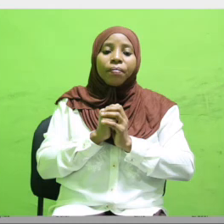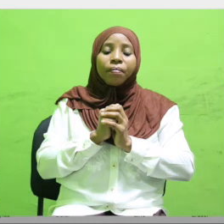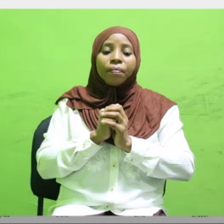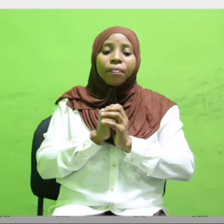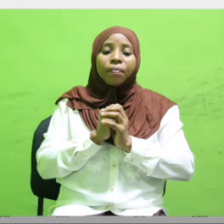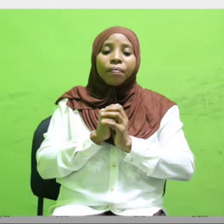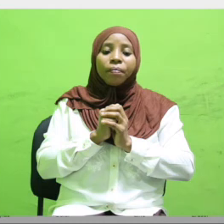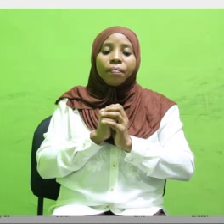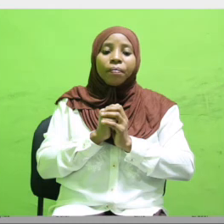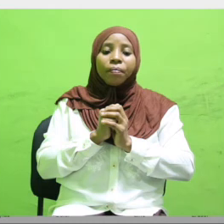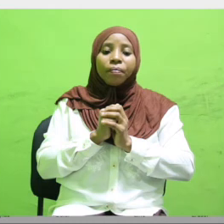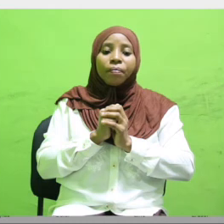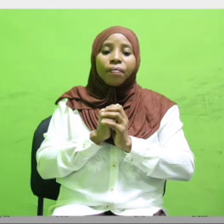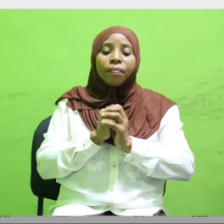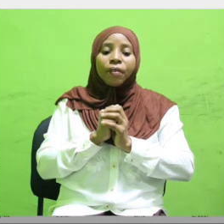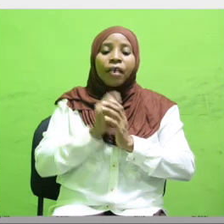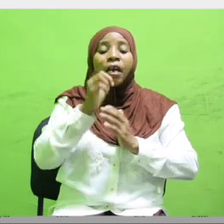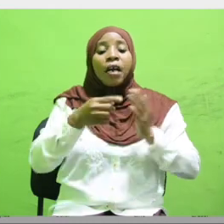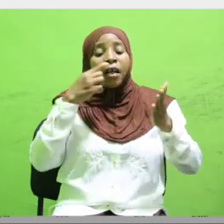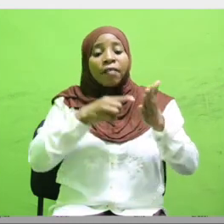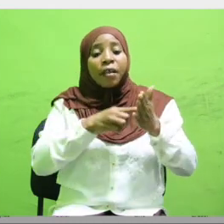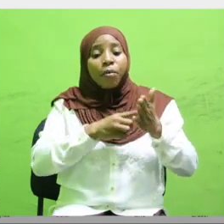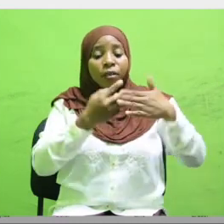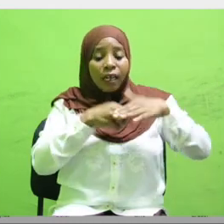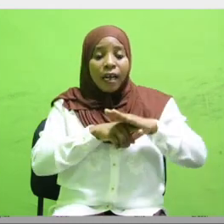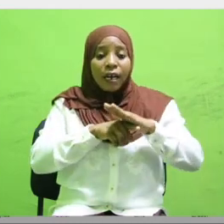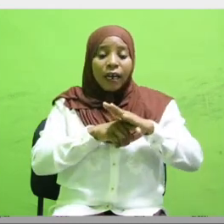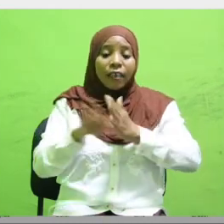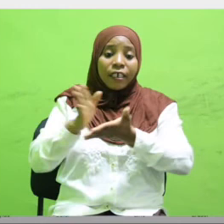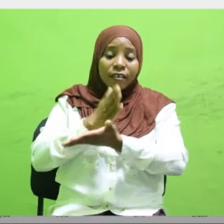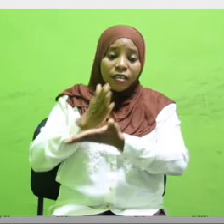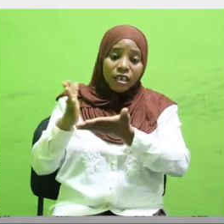very, very little. It shows very little movement.